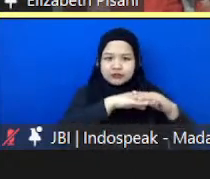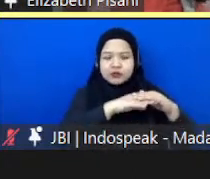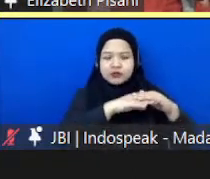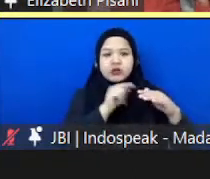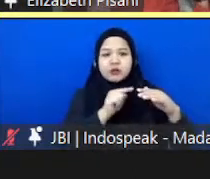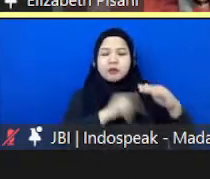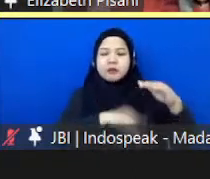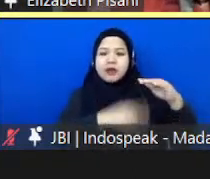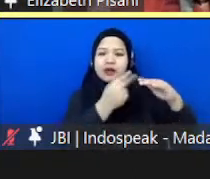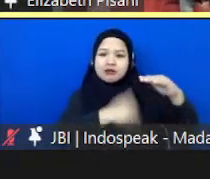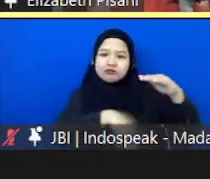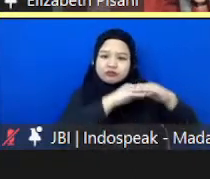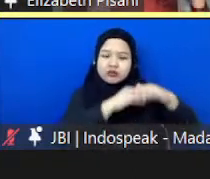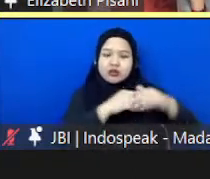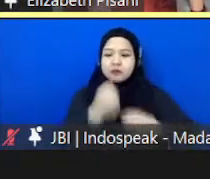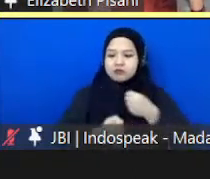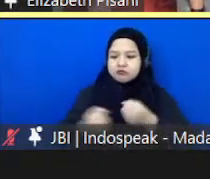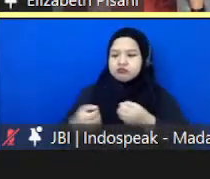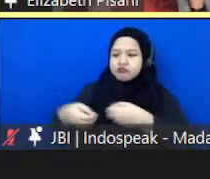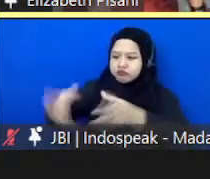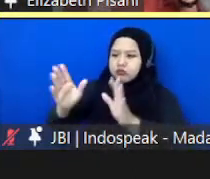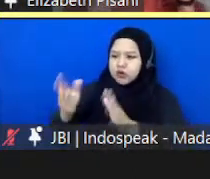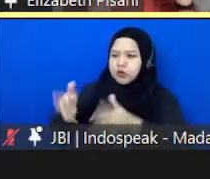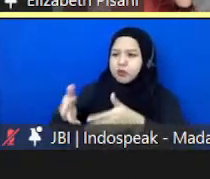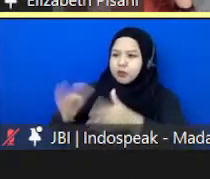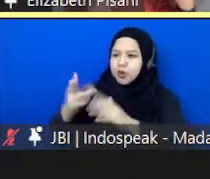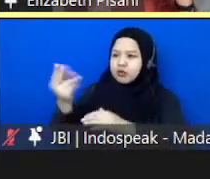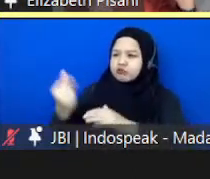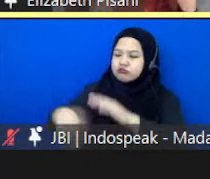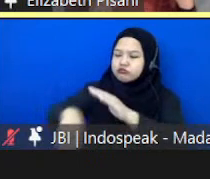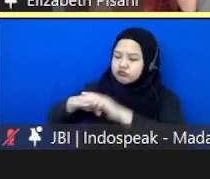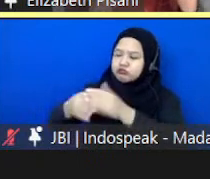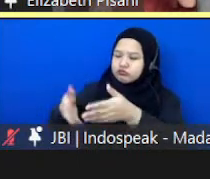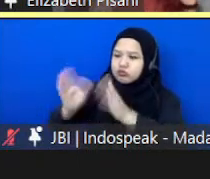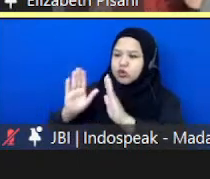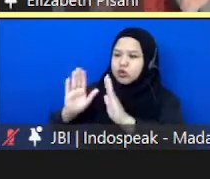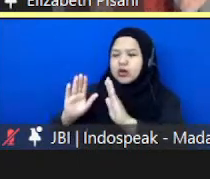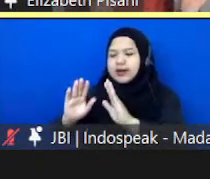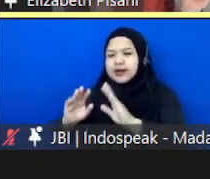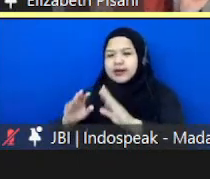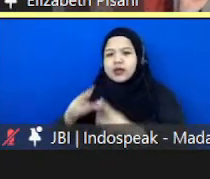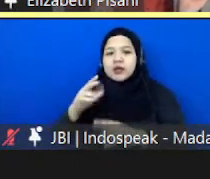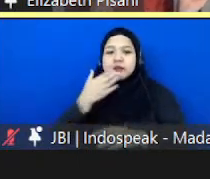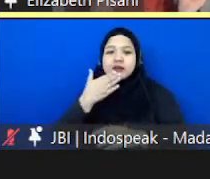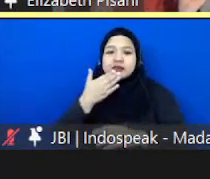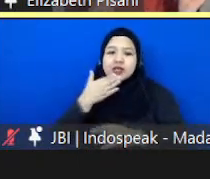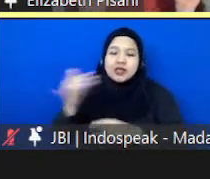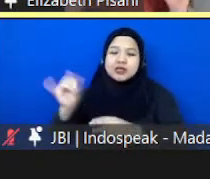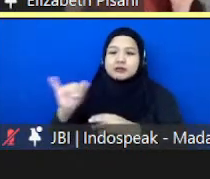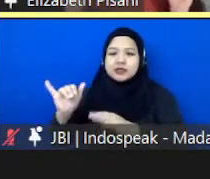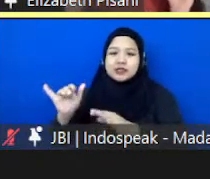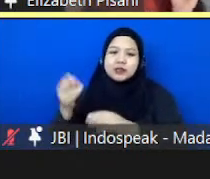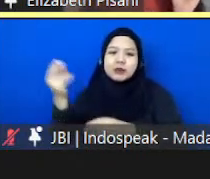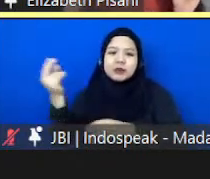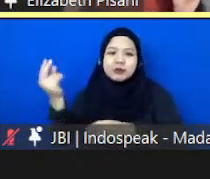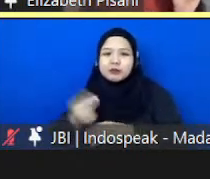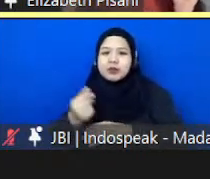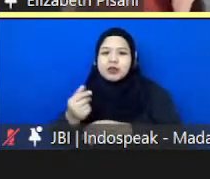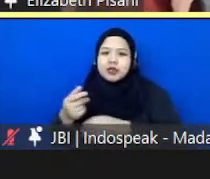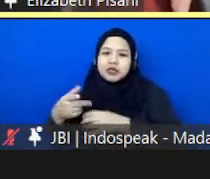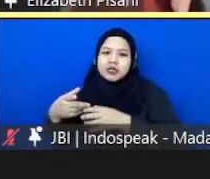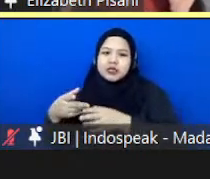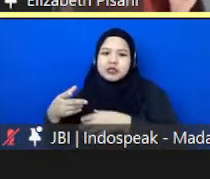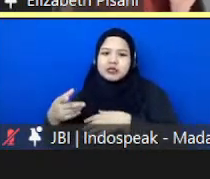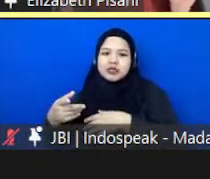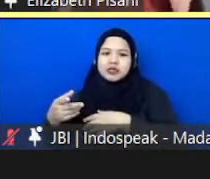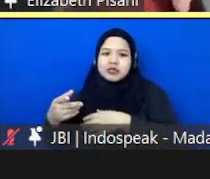the company is allowed to charge for that medicine. Now, the price is set by industry, but approved by the government. And it sort of reflects